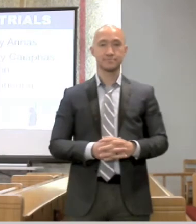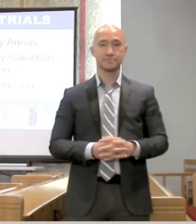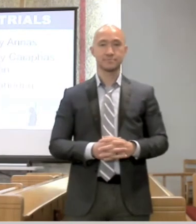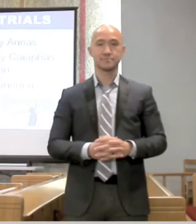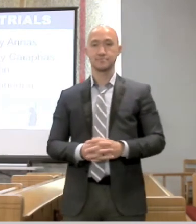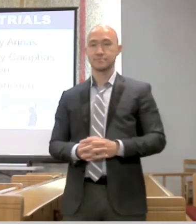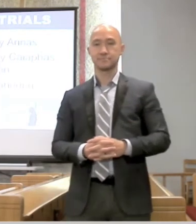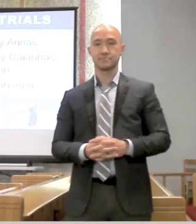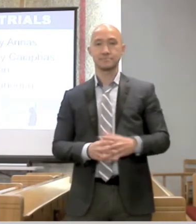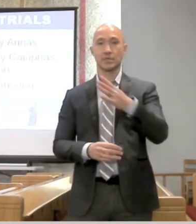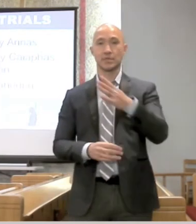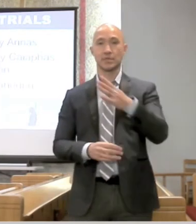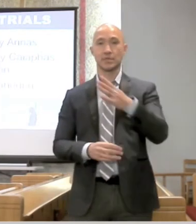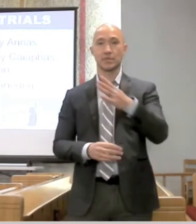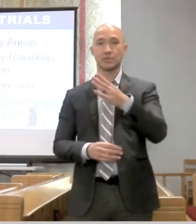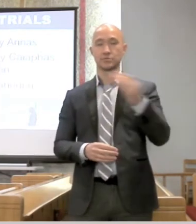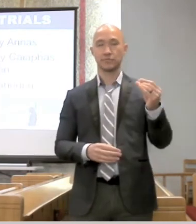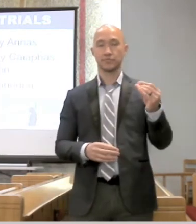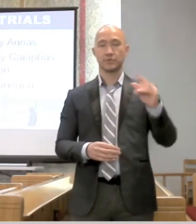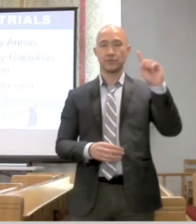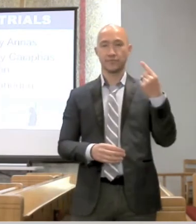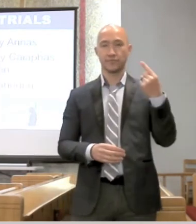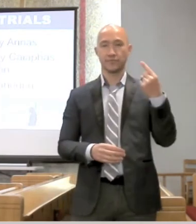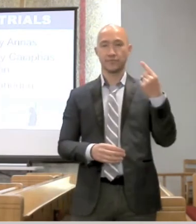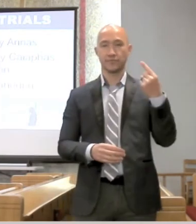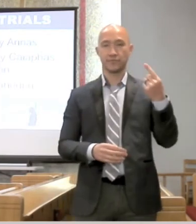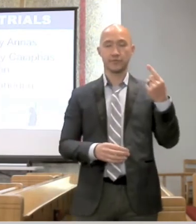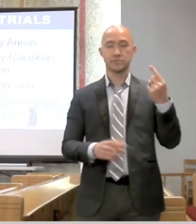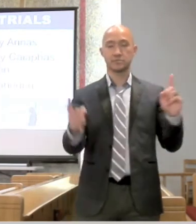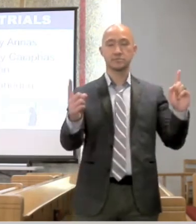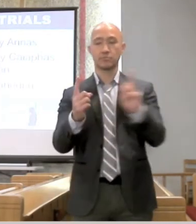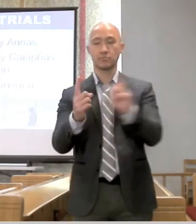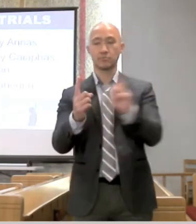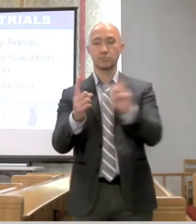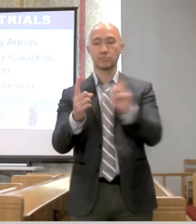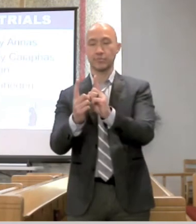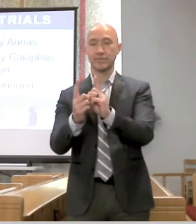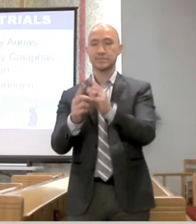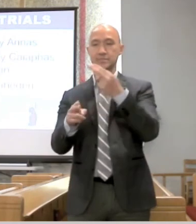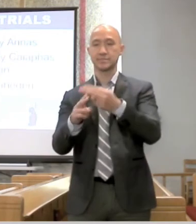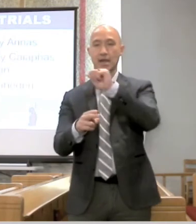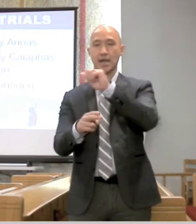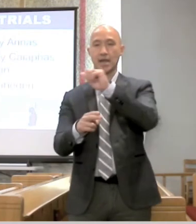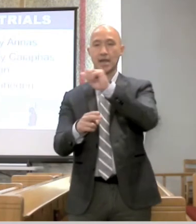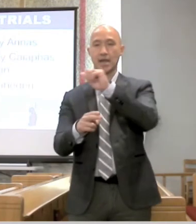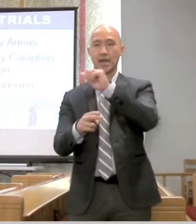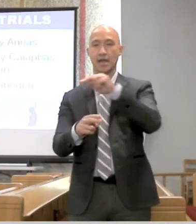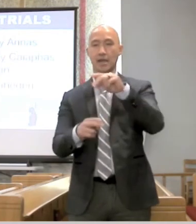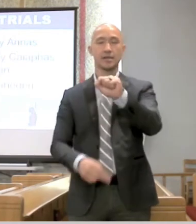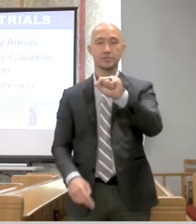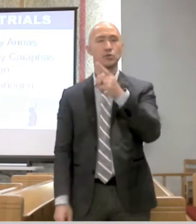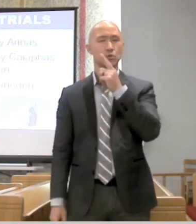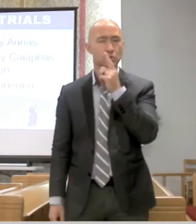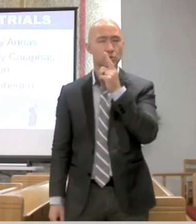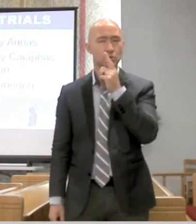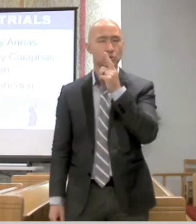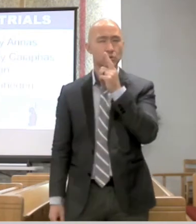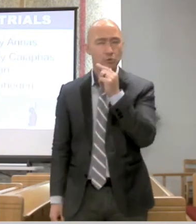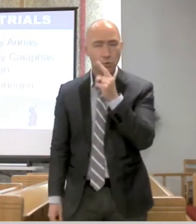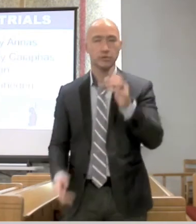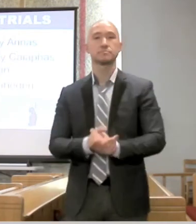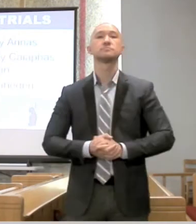arrested Jesus took him to Annas. We read about that in John chapter 18, verse 13. Who is Annas?